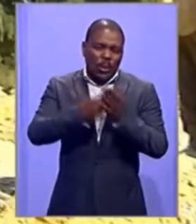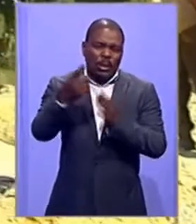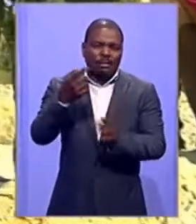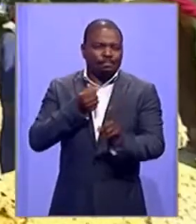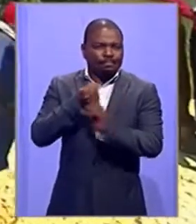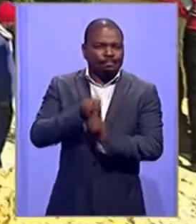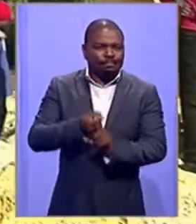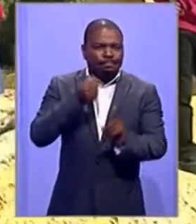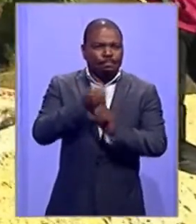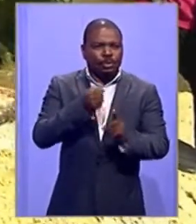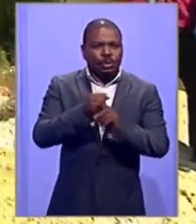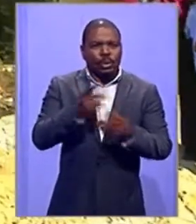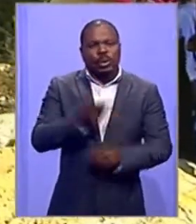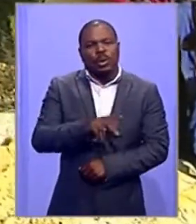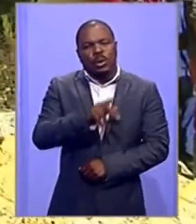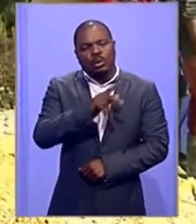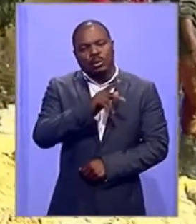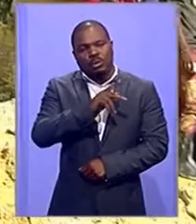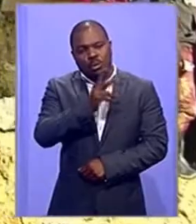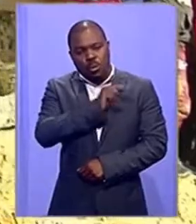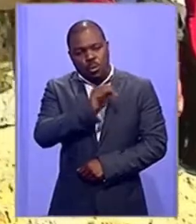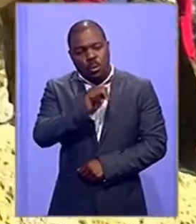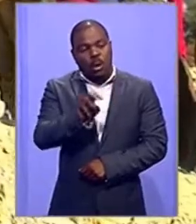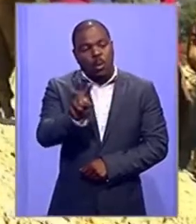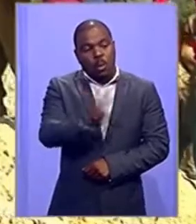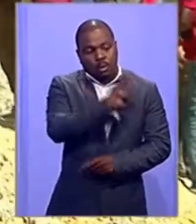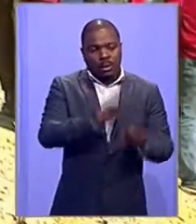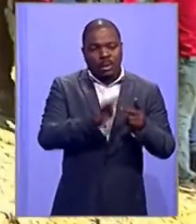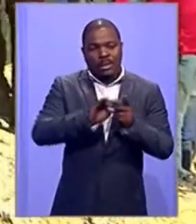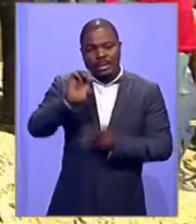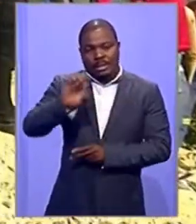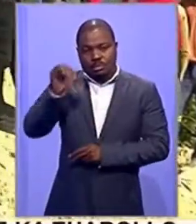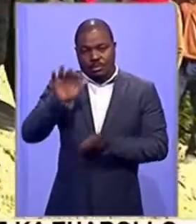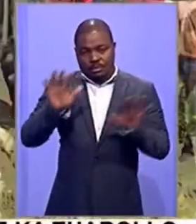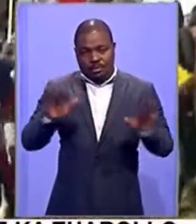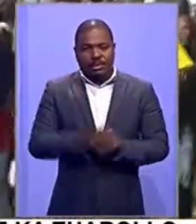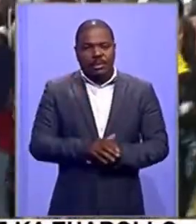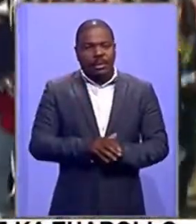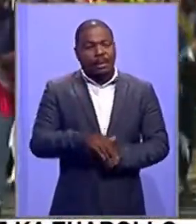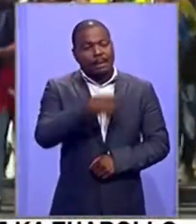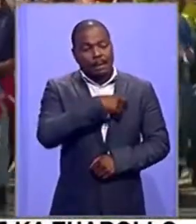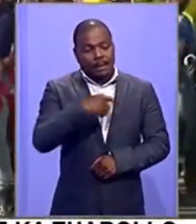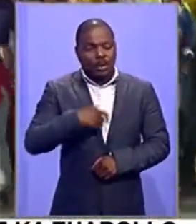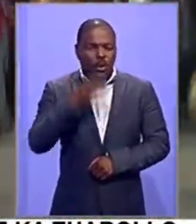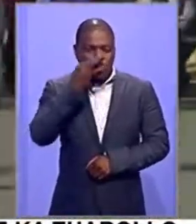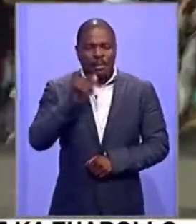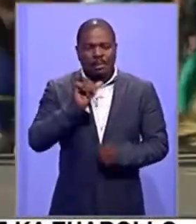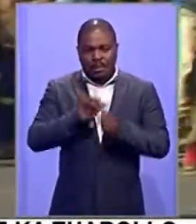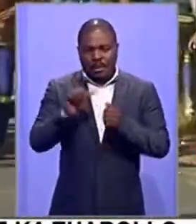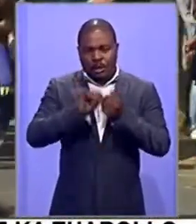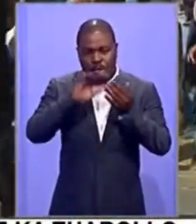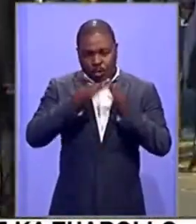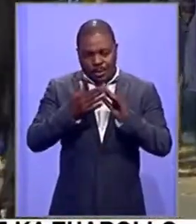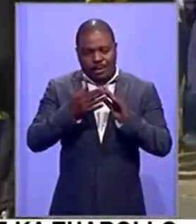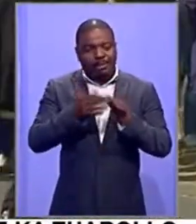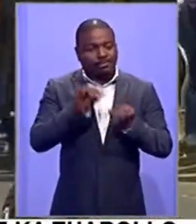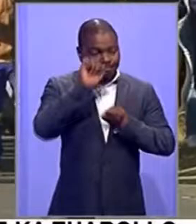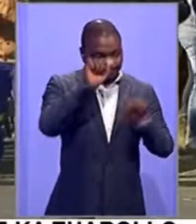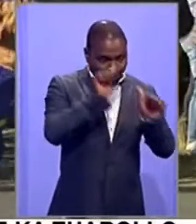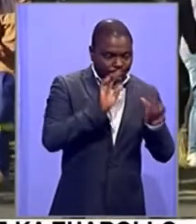le ka bophirima ba Johannesburg. Mopresidente o re baahi ba lokela ho arohanya boipiletso bo molaong le diketso tsa